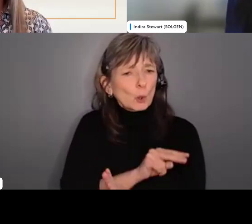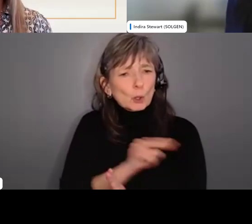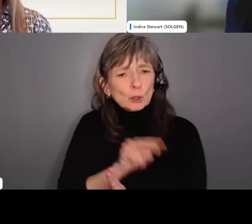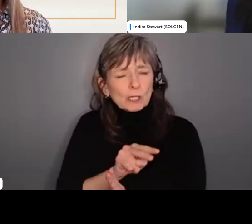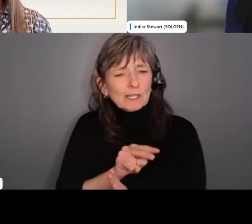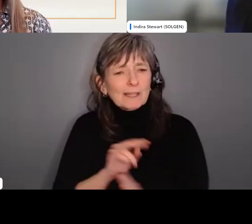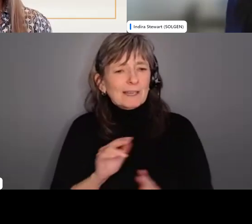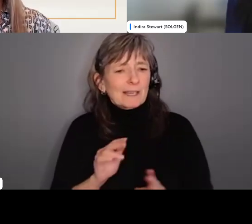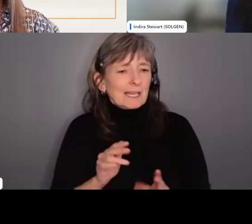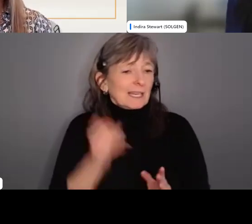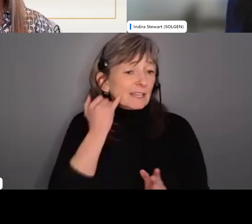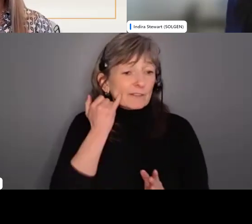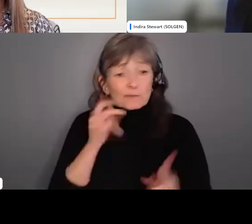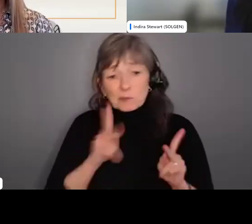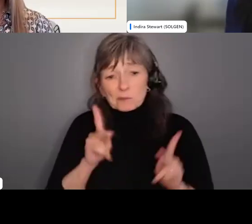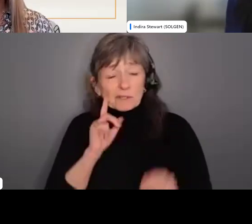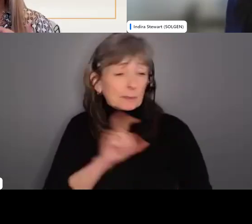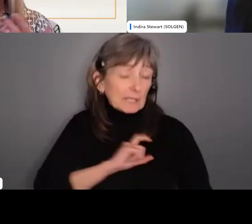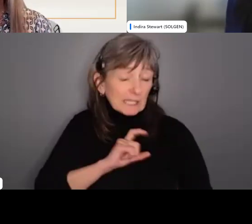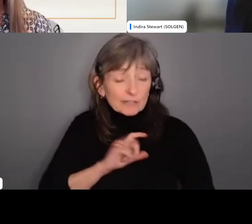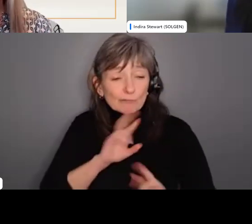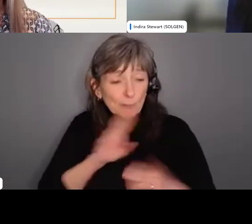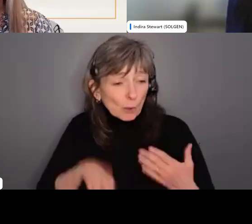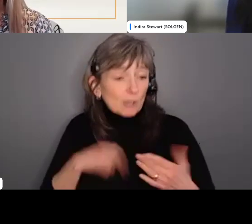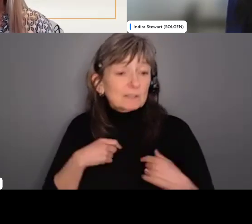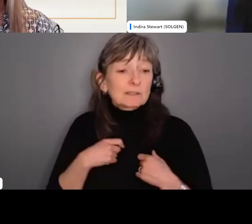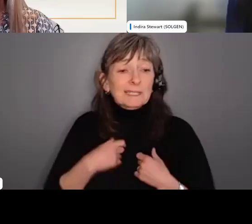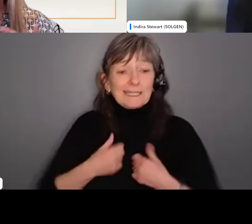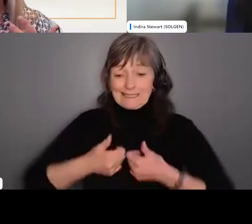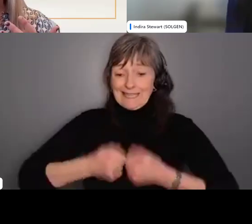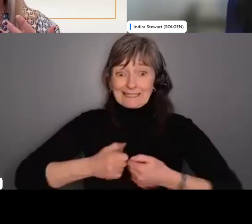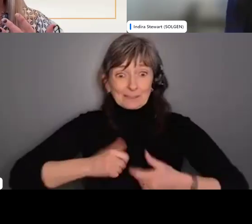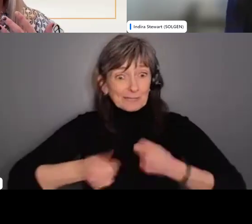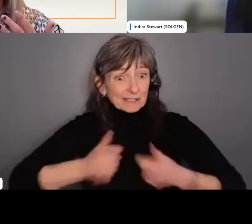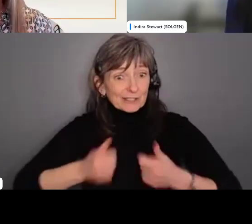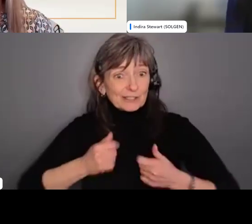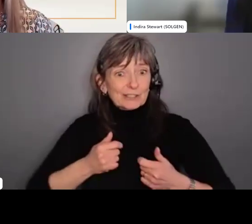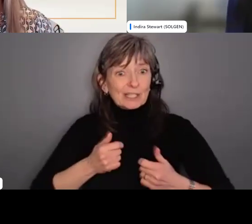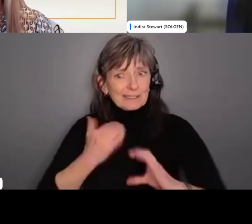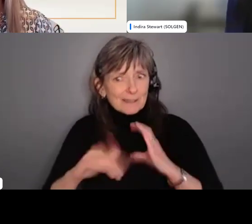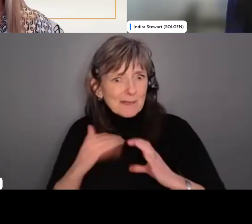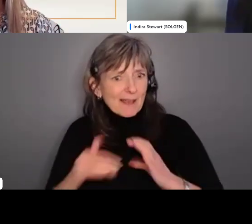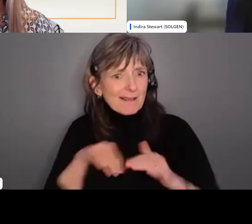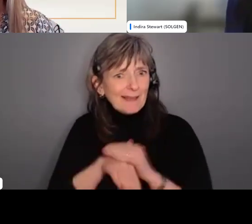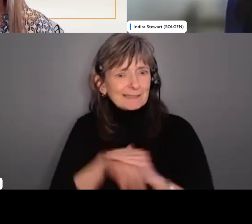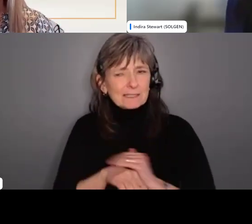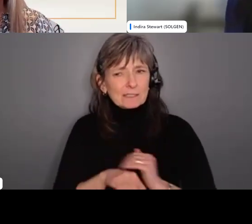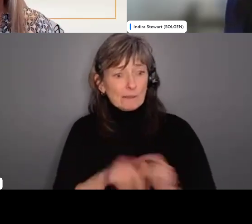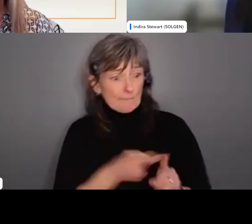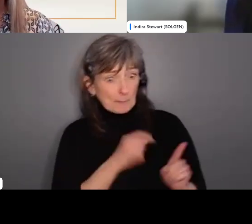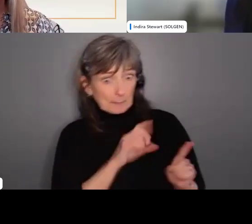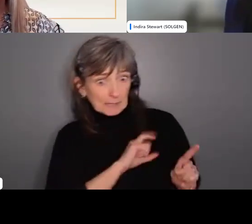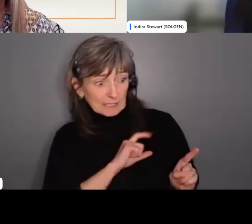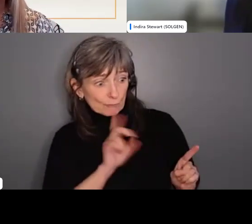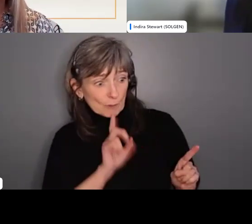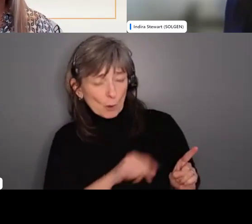through police reports and, you know, text messaging, like do you need a warrant or how do you access that information? And then how do you